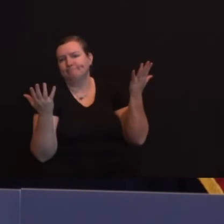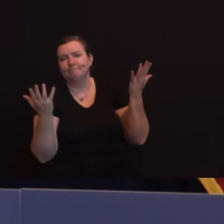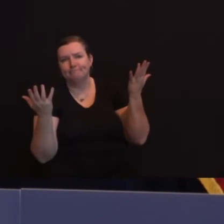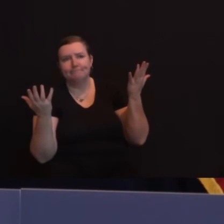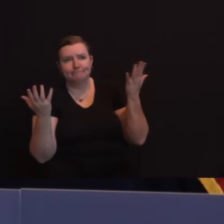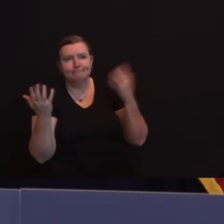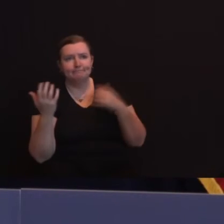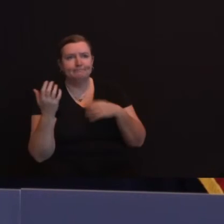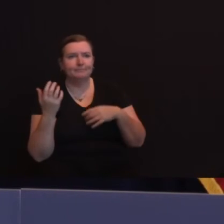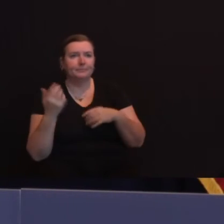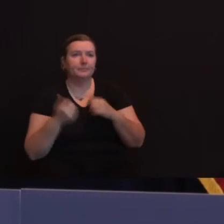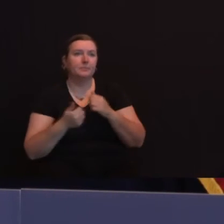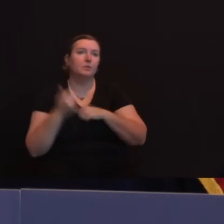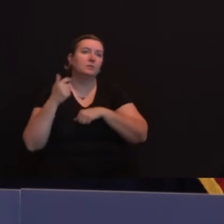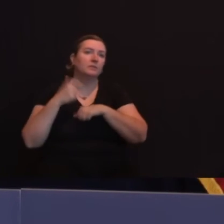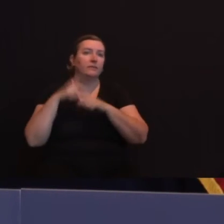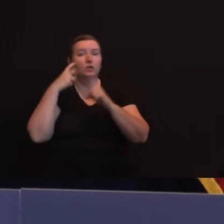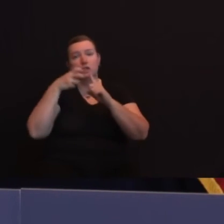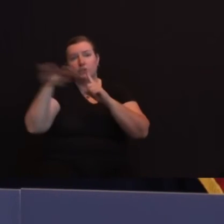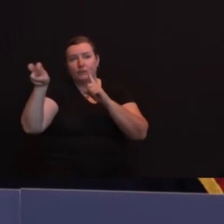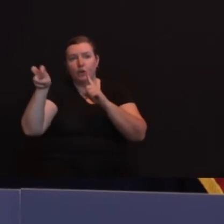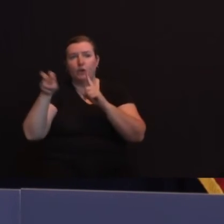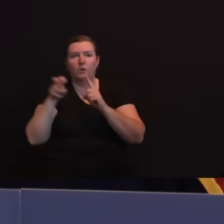been on divert is about 4 hours.